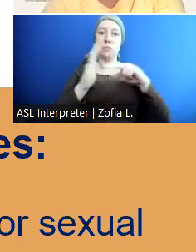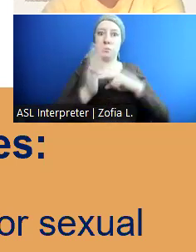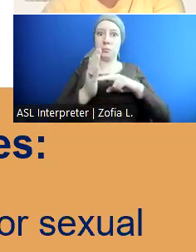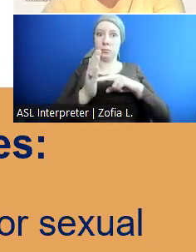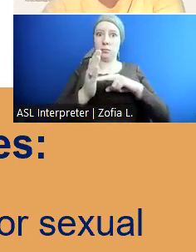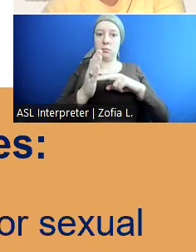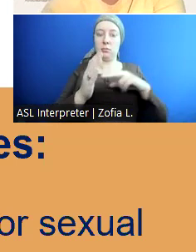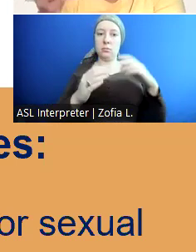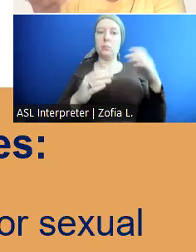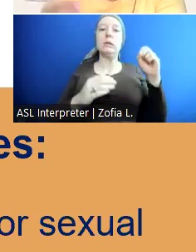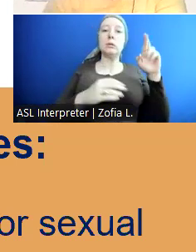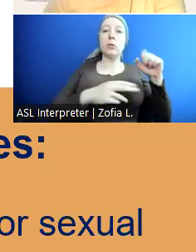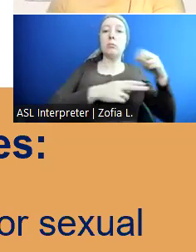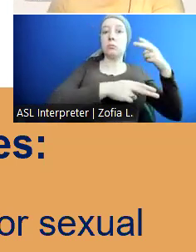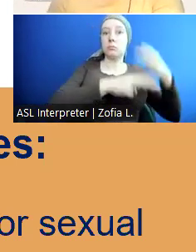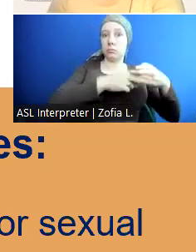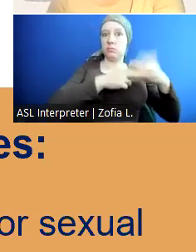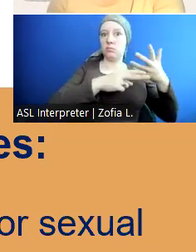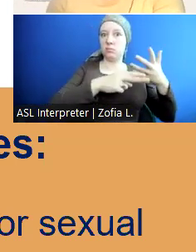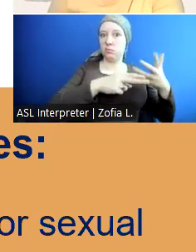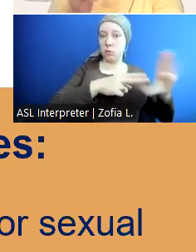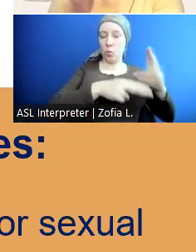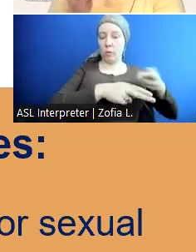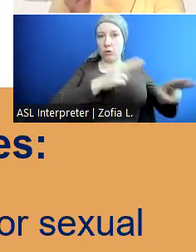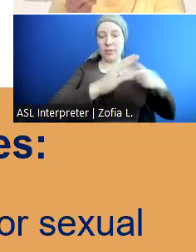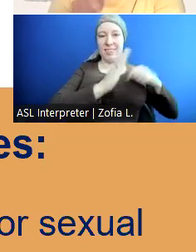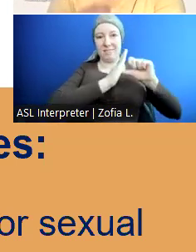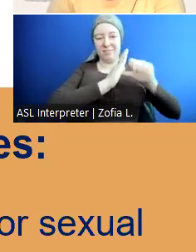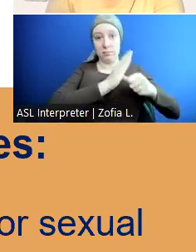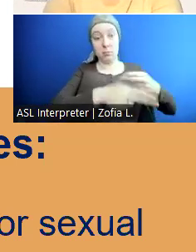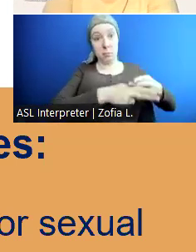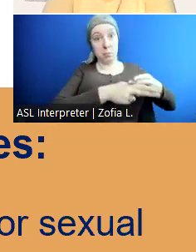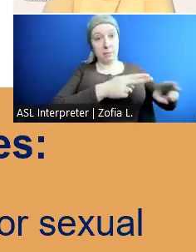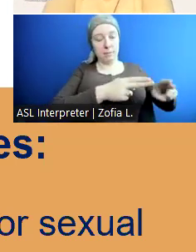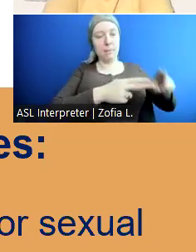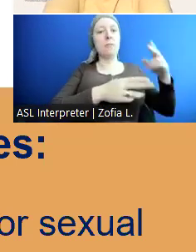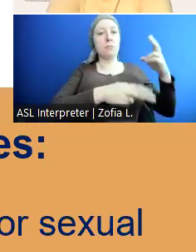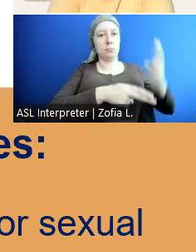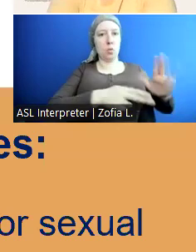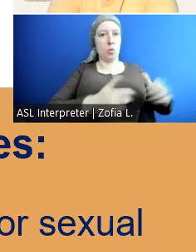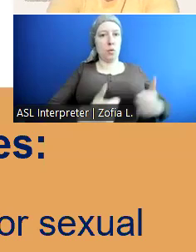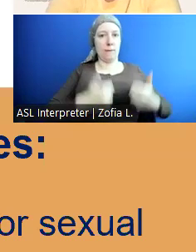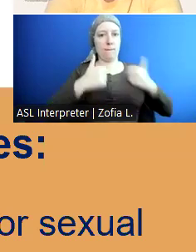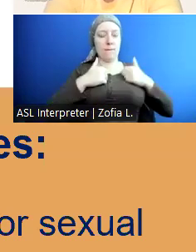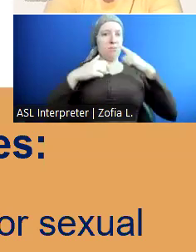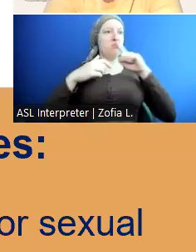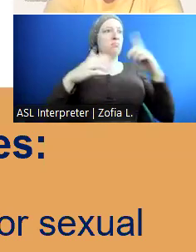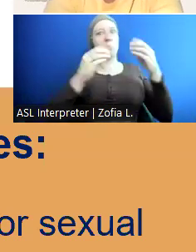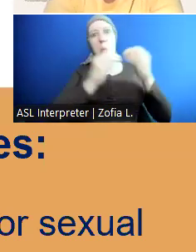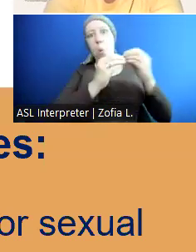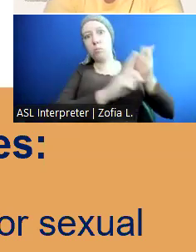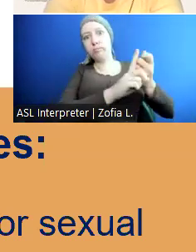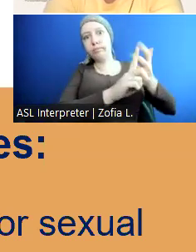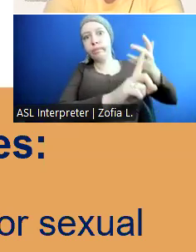mentioned in her brief, and I emphasize brief mention of her lived experience, right? There's so much more that we